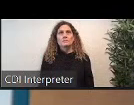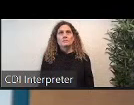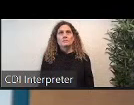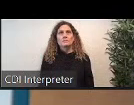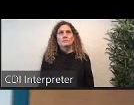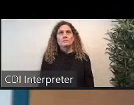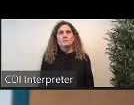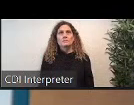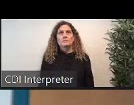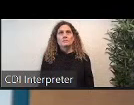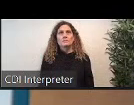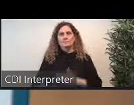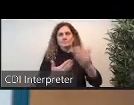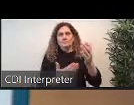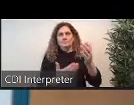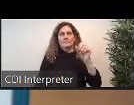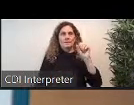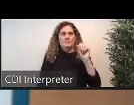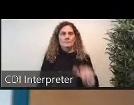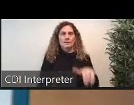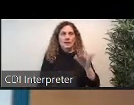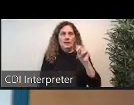question and answer portion. Thank you very much.